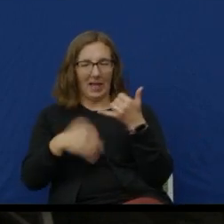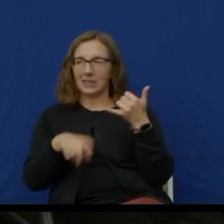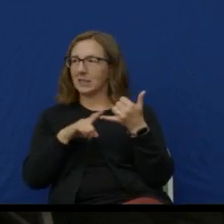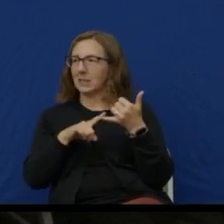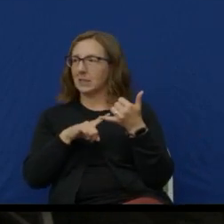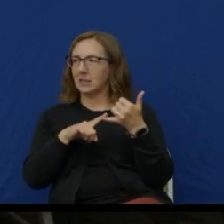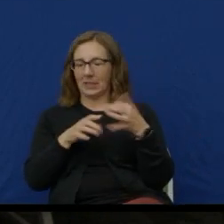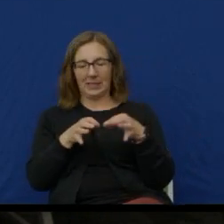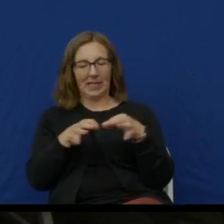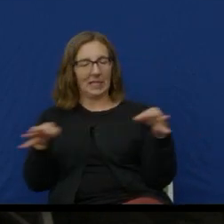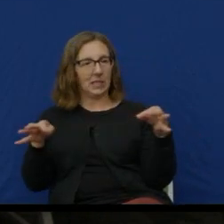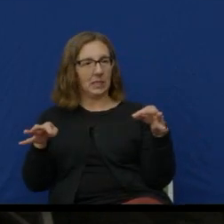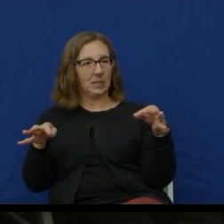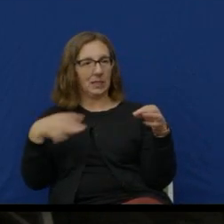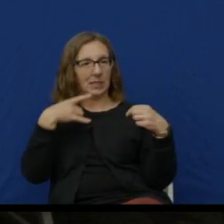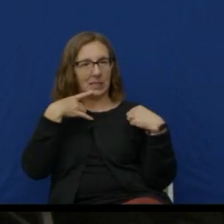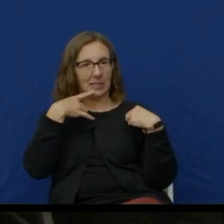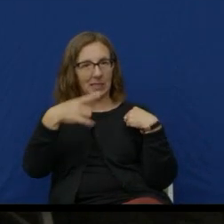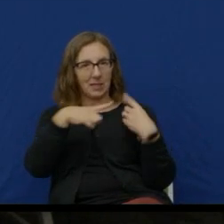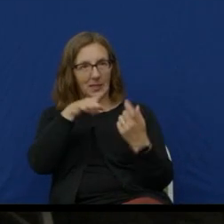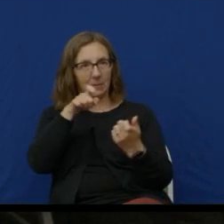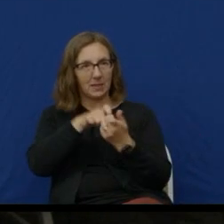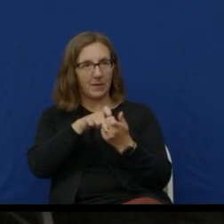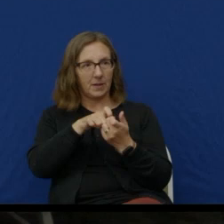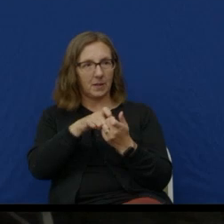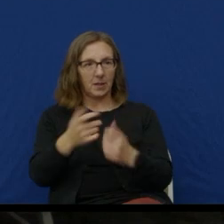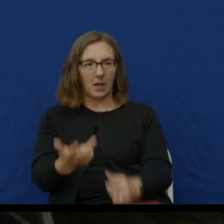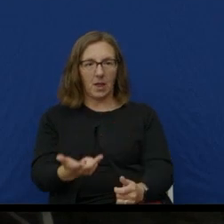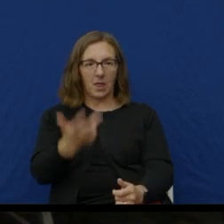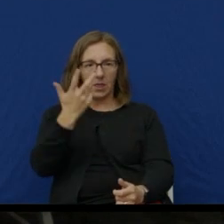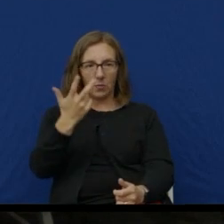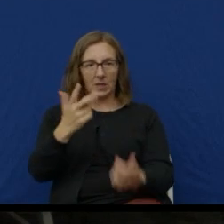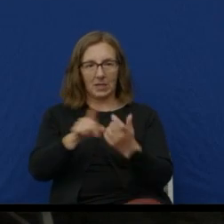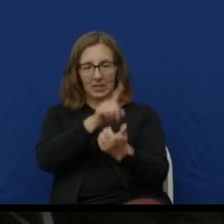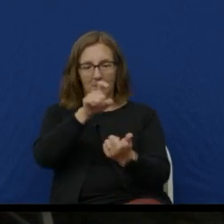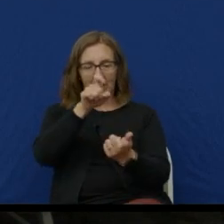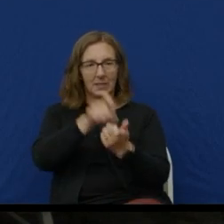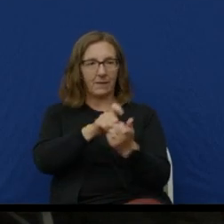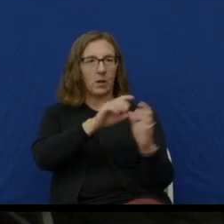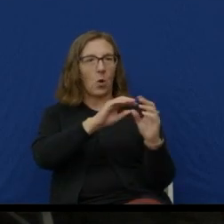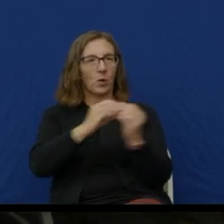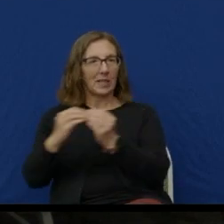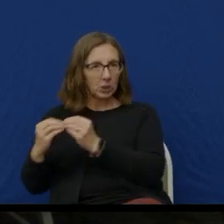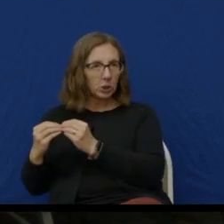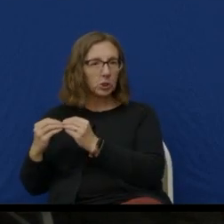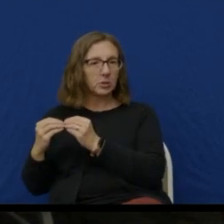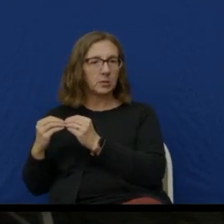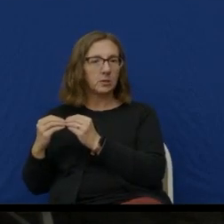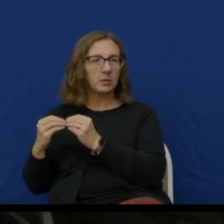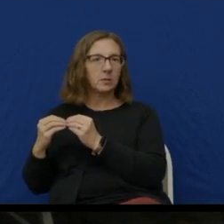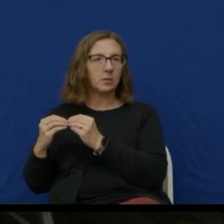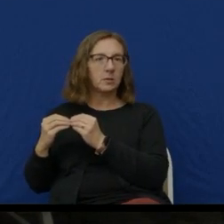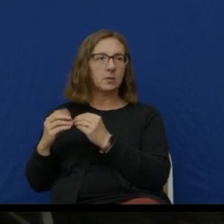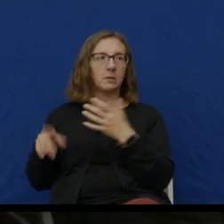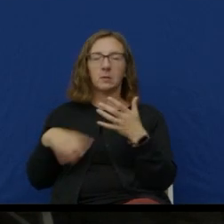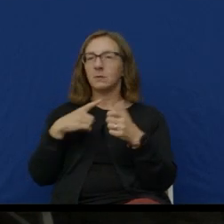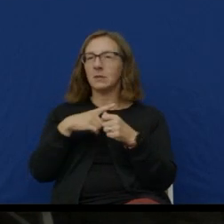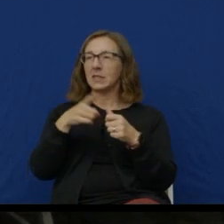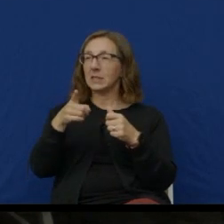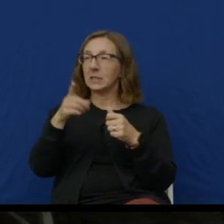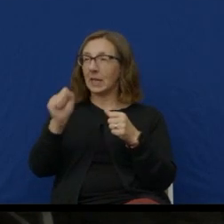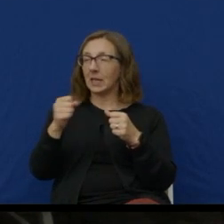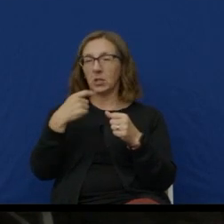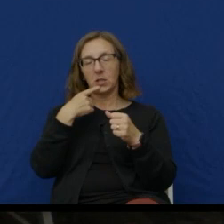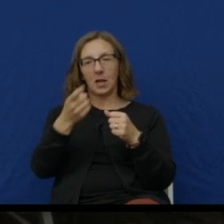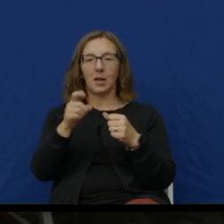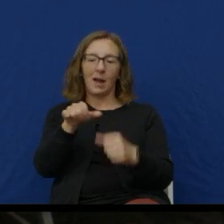sentence where it specifies 3 particular organizations, I think that can be alienating to other